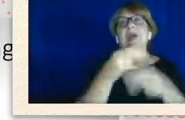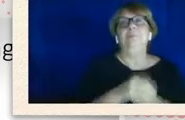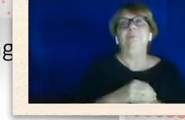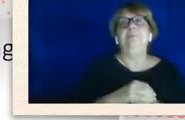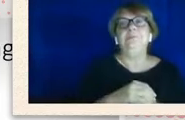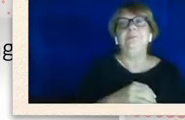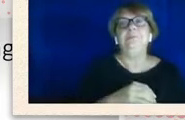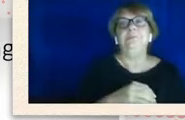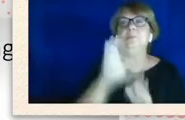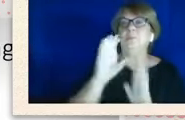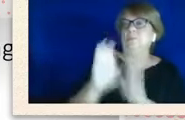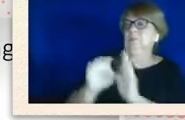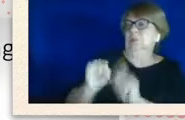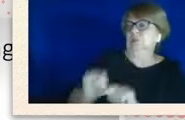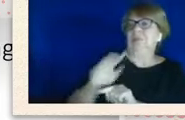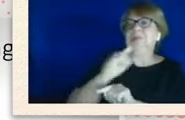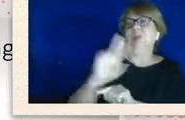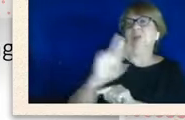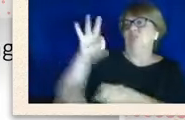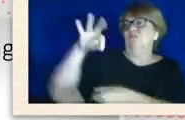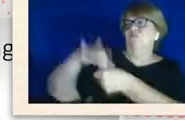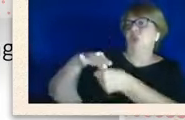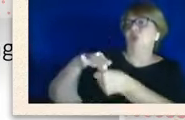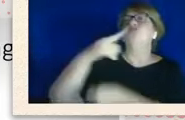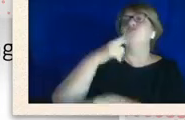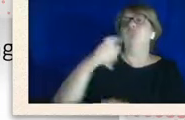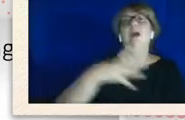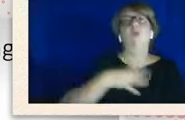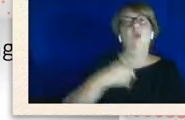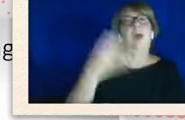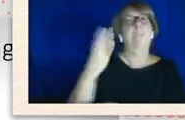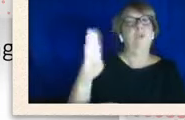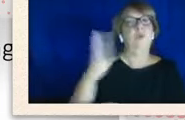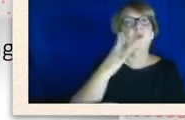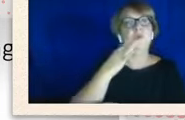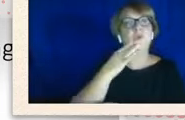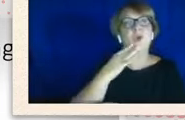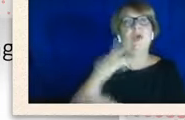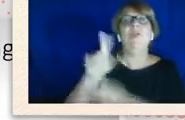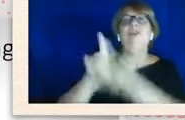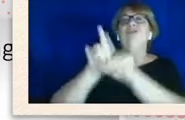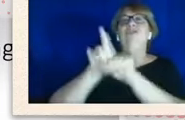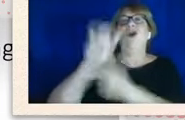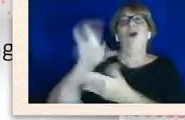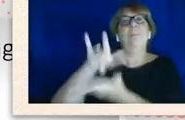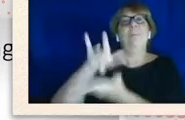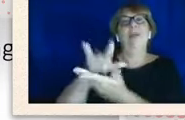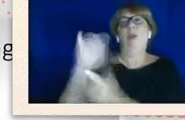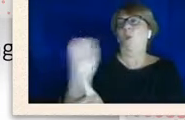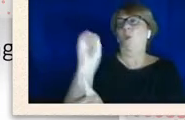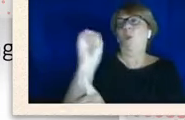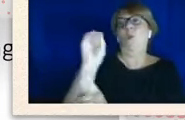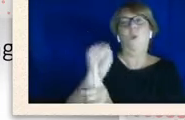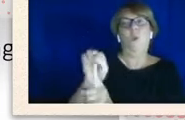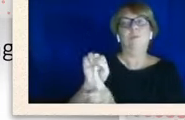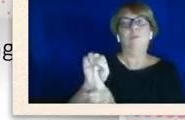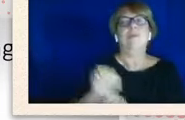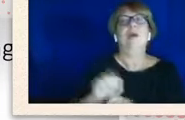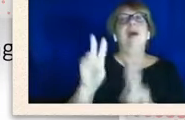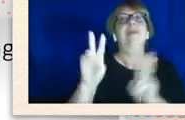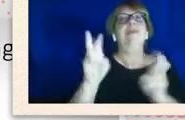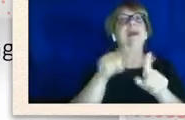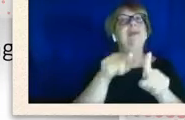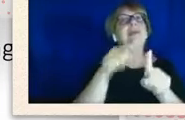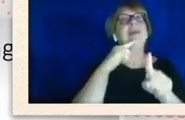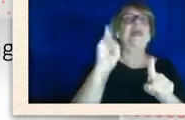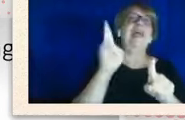vote, again, in red, white, and blue. There's a star in the middle of the O. The title of this slide says The History of